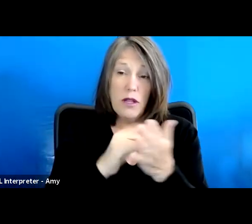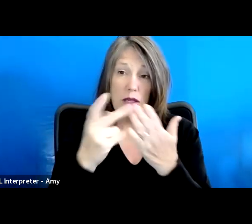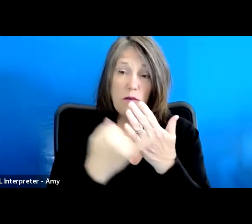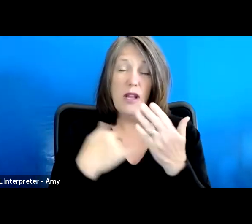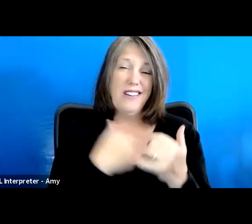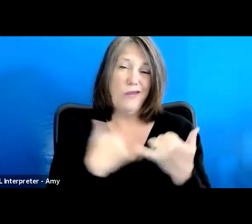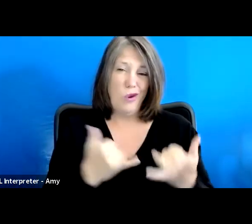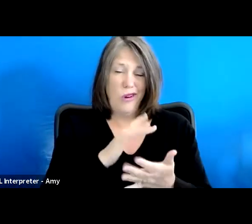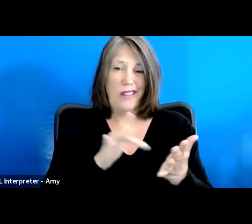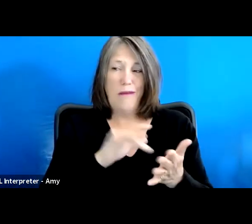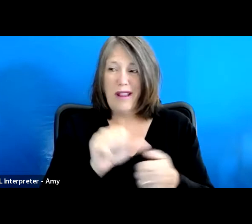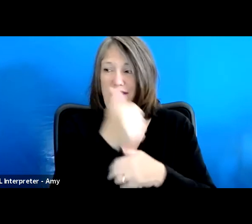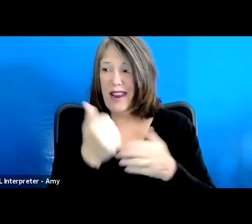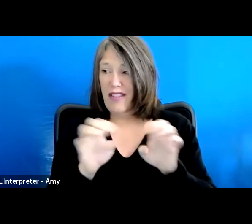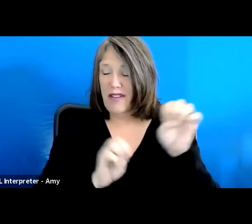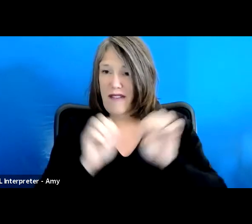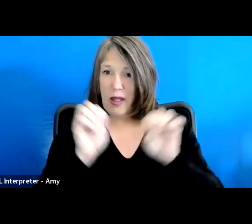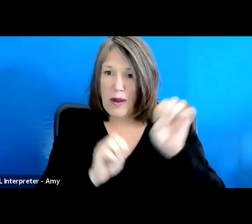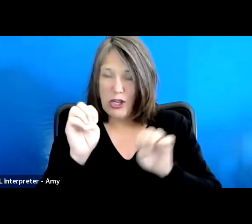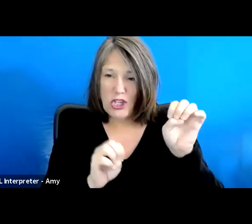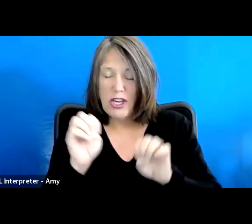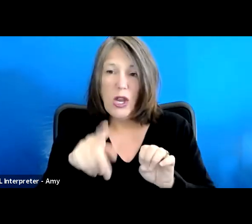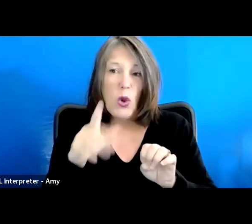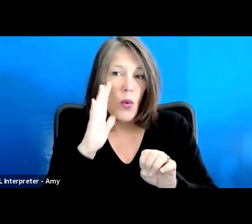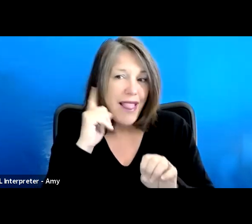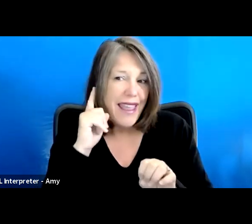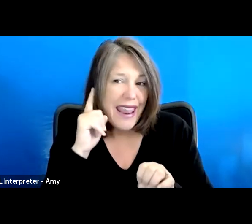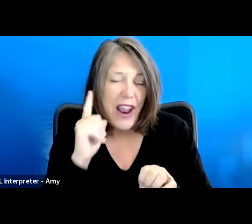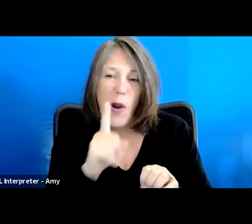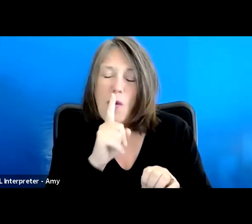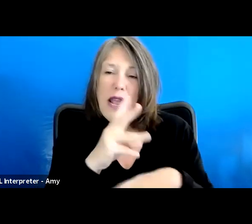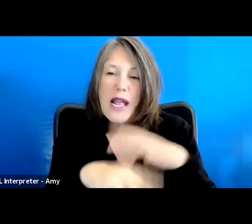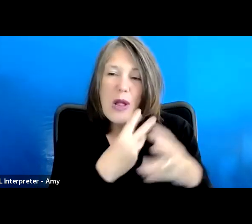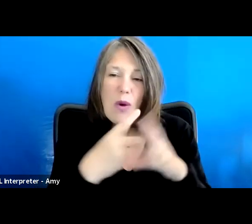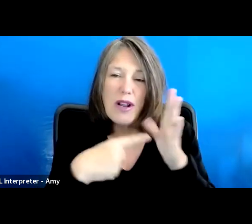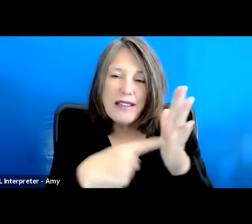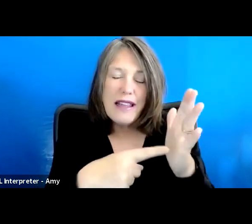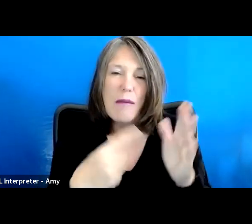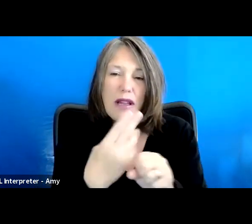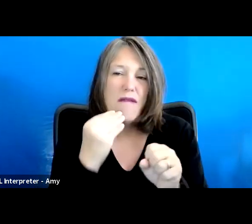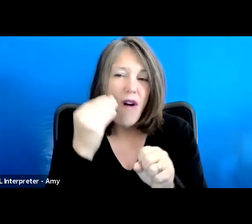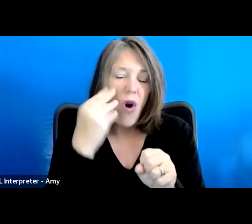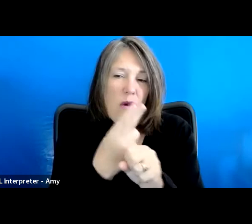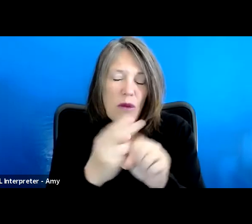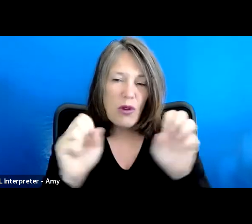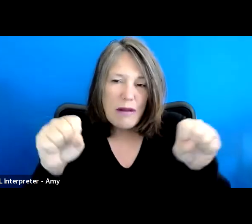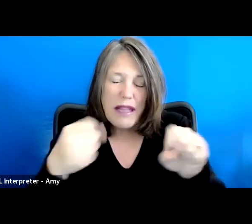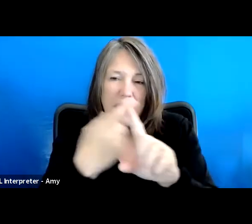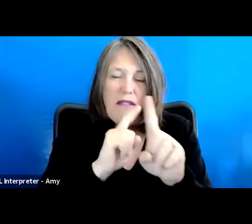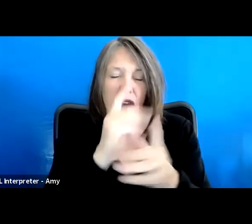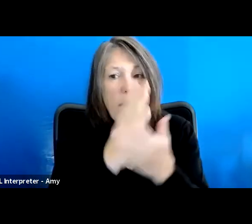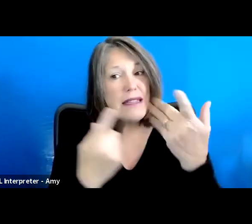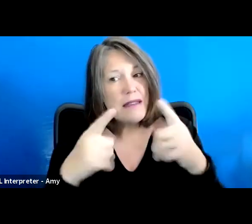in the middle of another evaluation. You're going to hear some real world examples of home usability projects and some